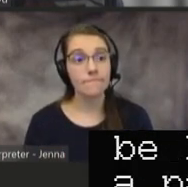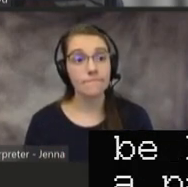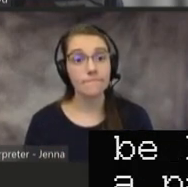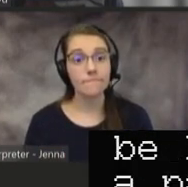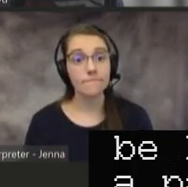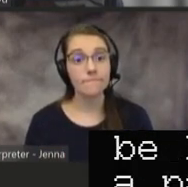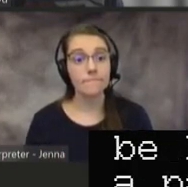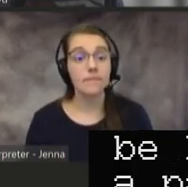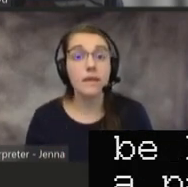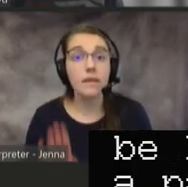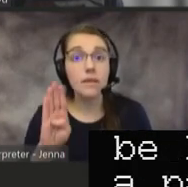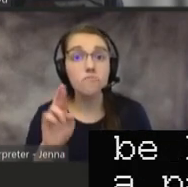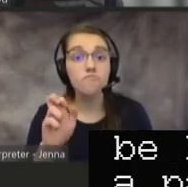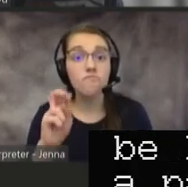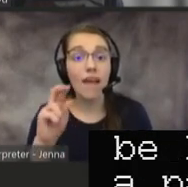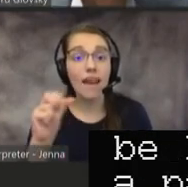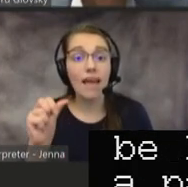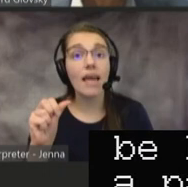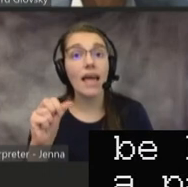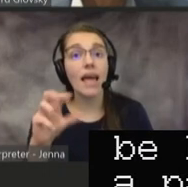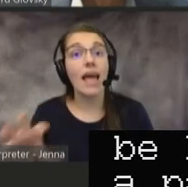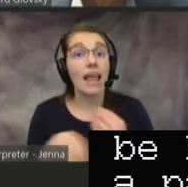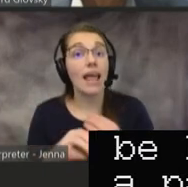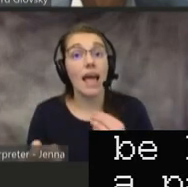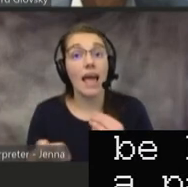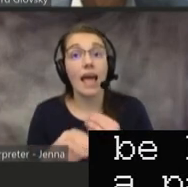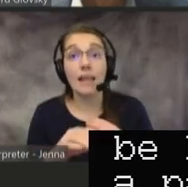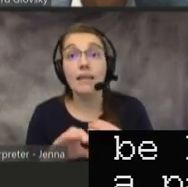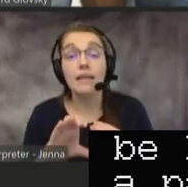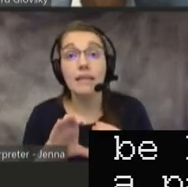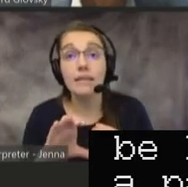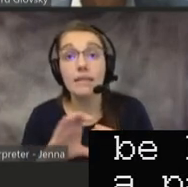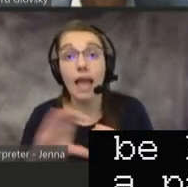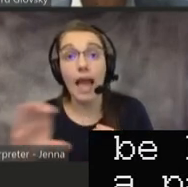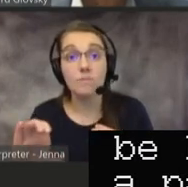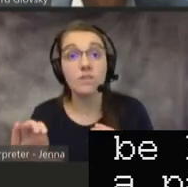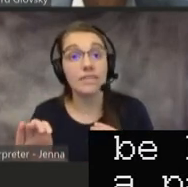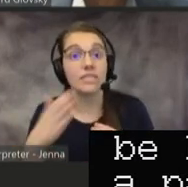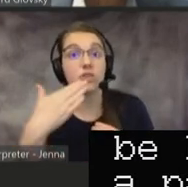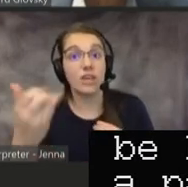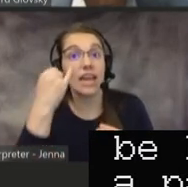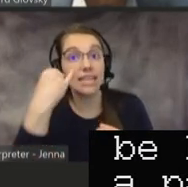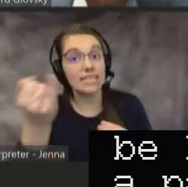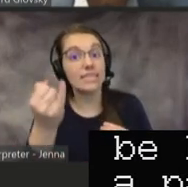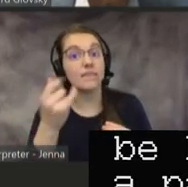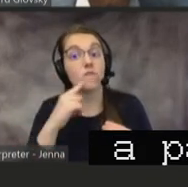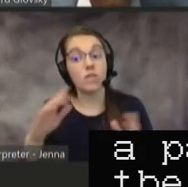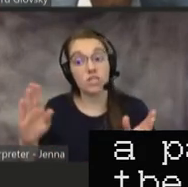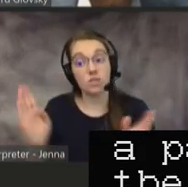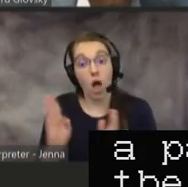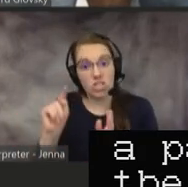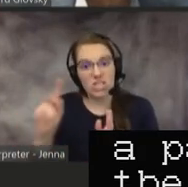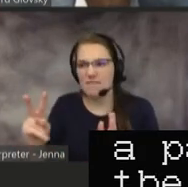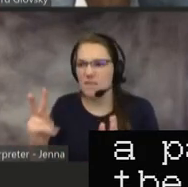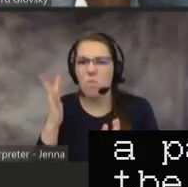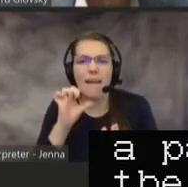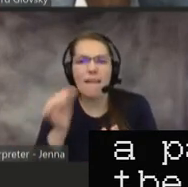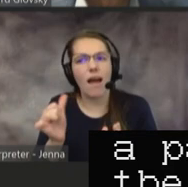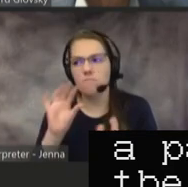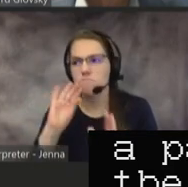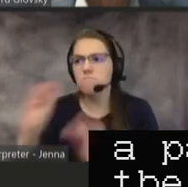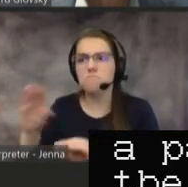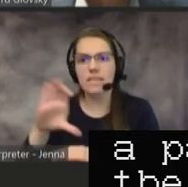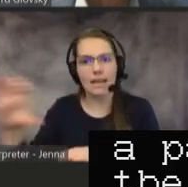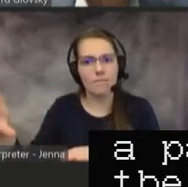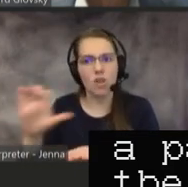Getting the thing on the TVs is a good idea as well. We can start looking into that on the smaller, different TVs throughout the